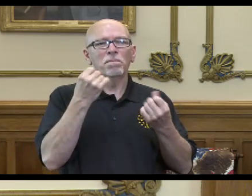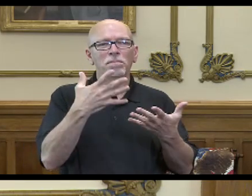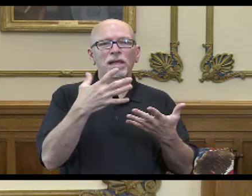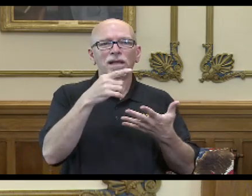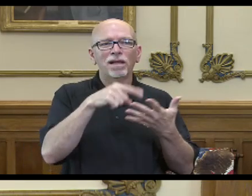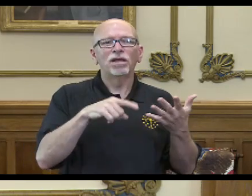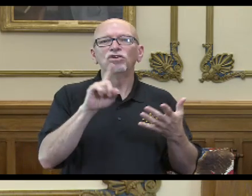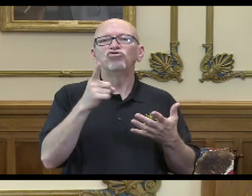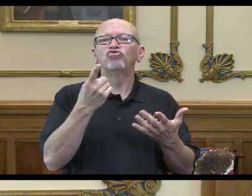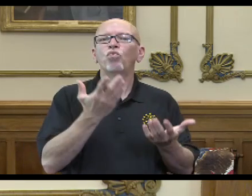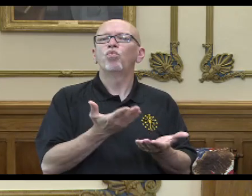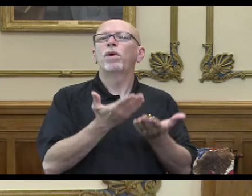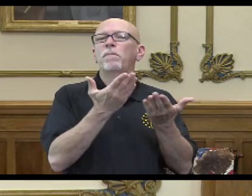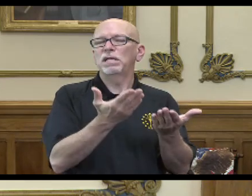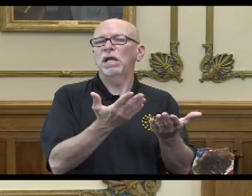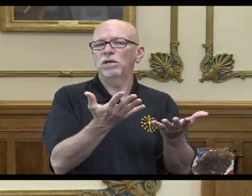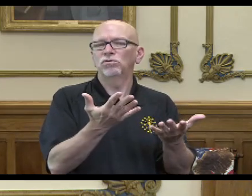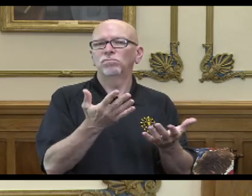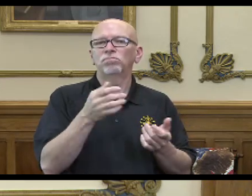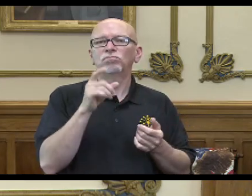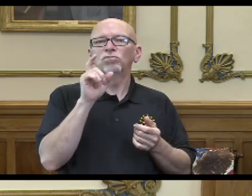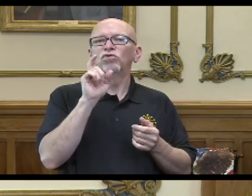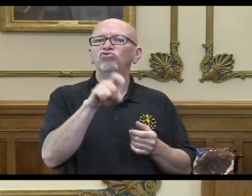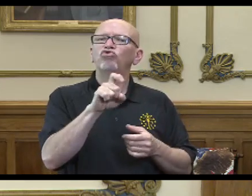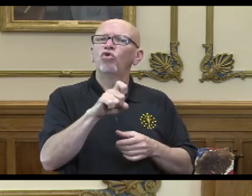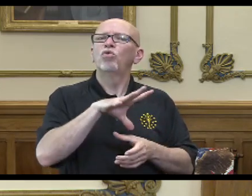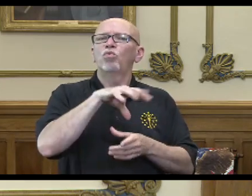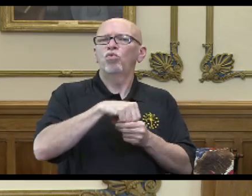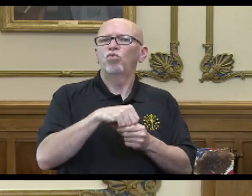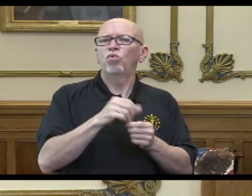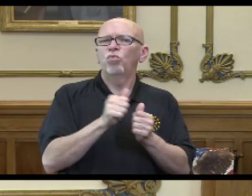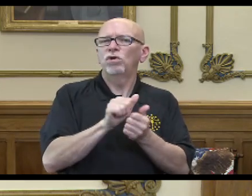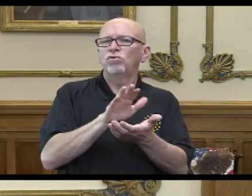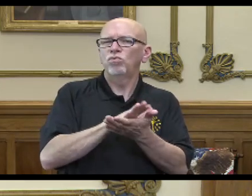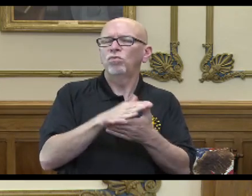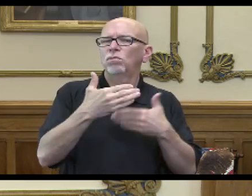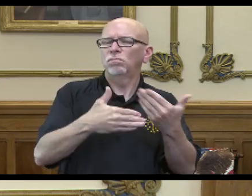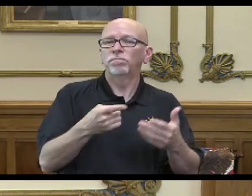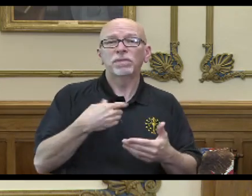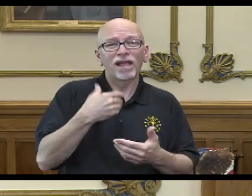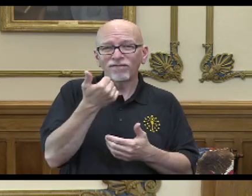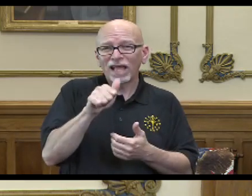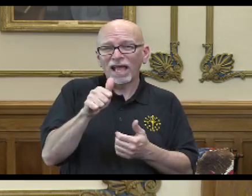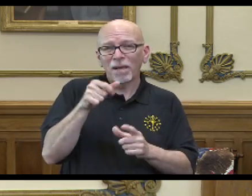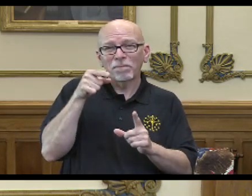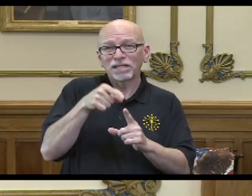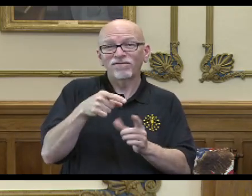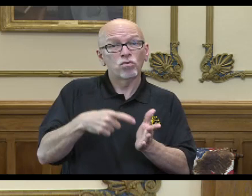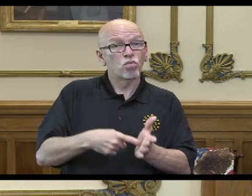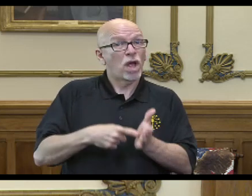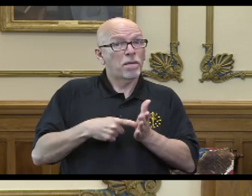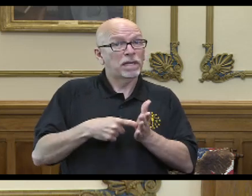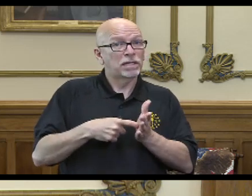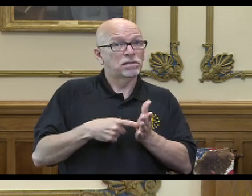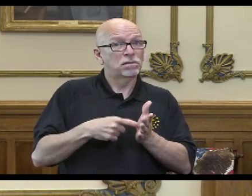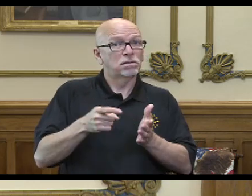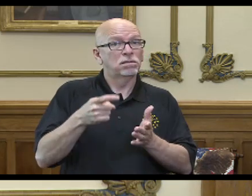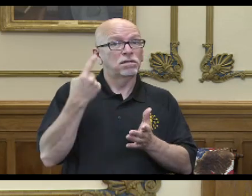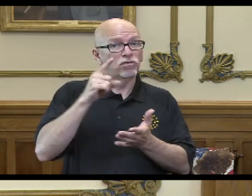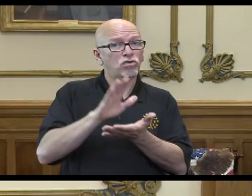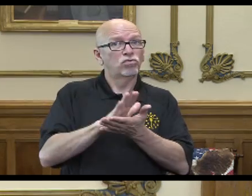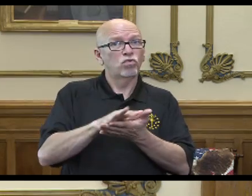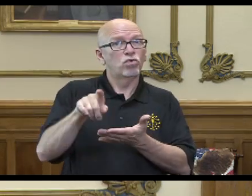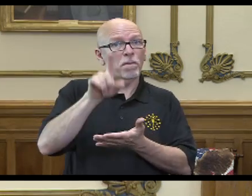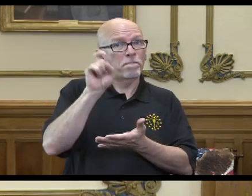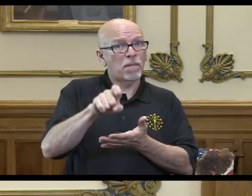just recommendations that should be implemented in schools. Are there any specific requirements, though, for school